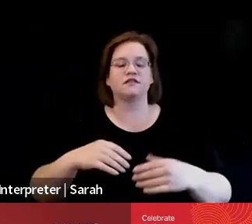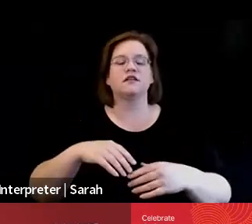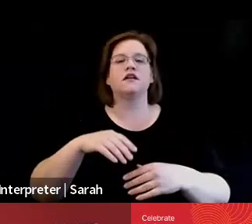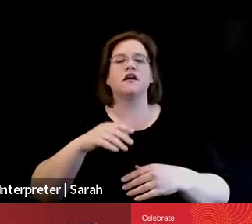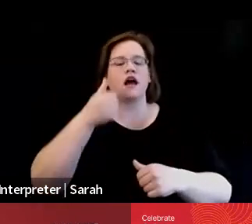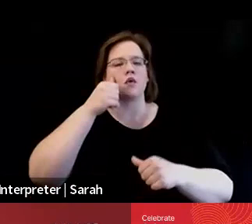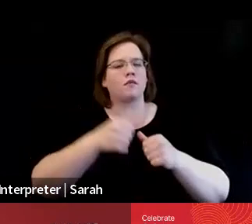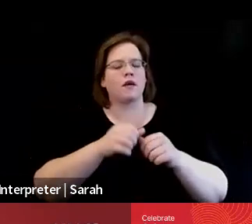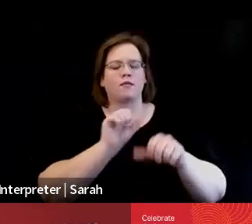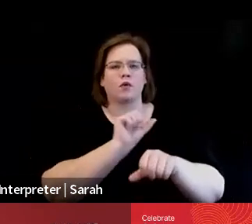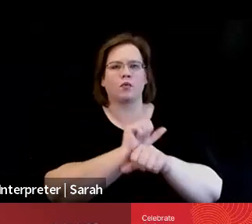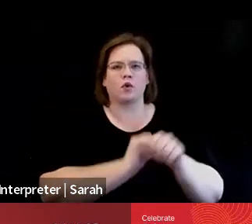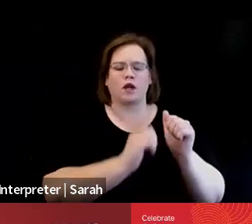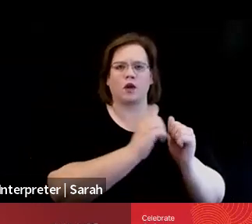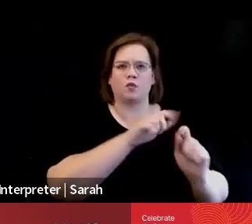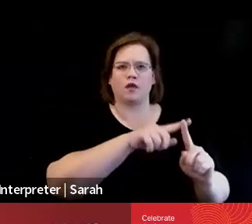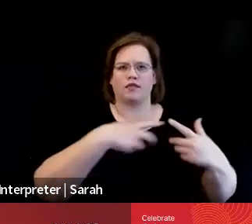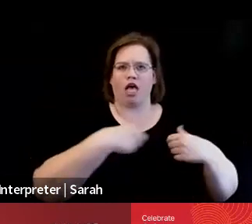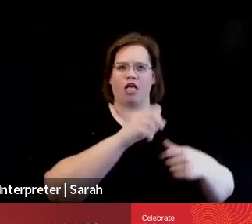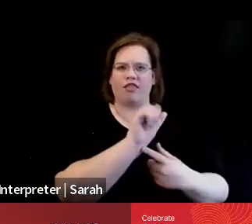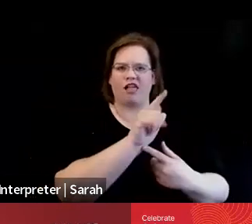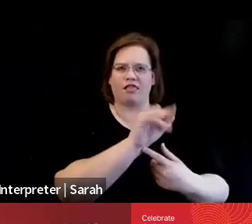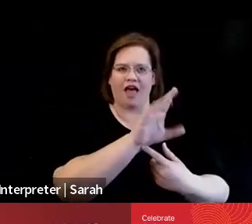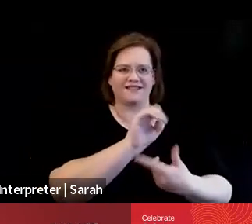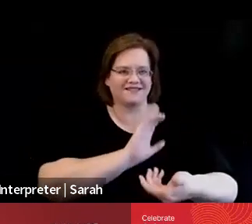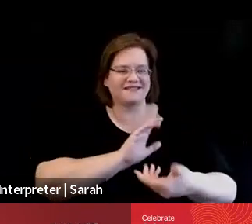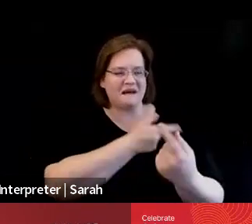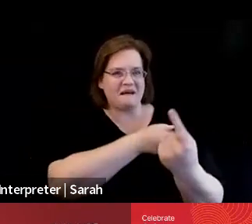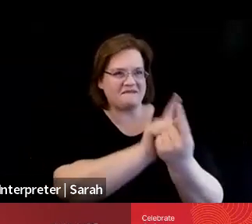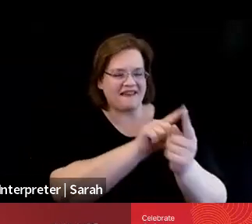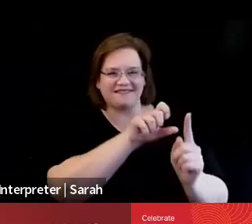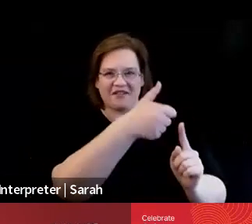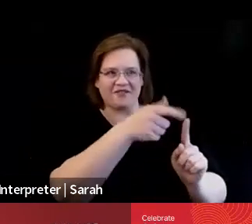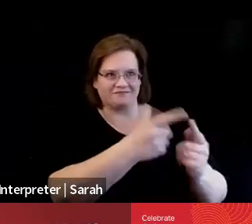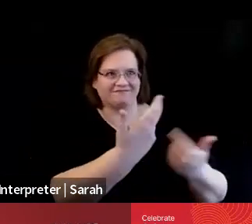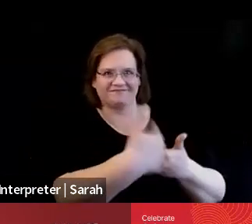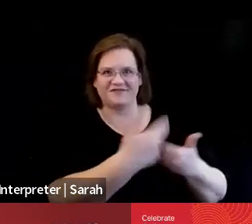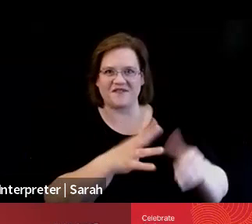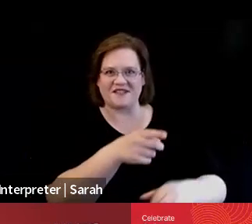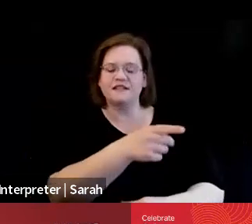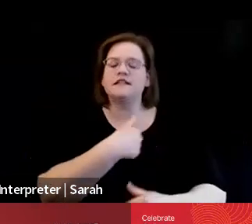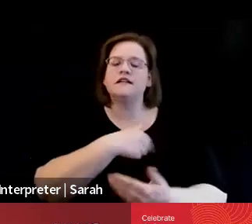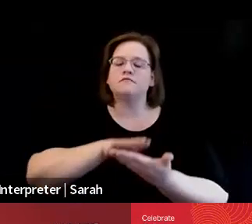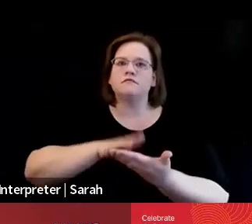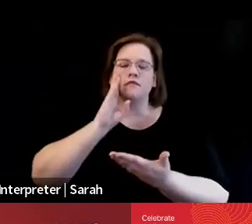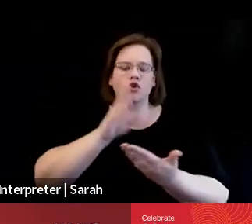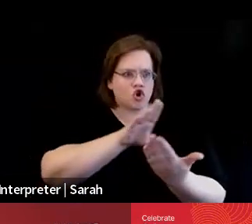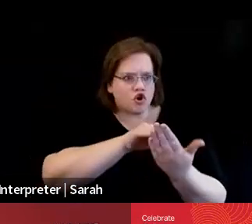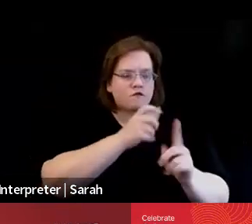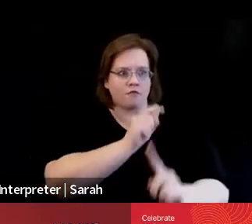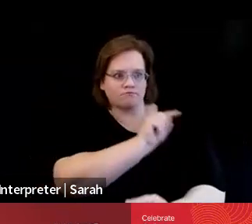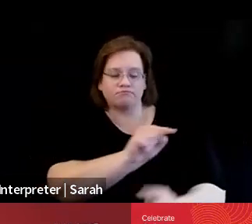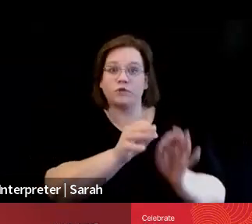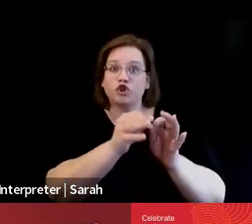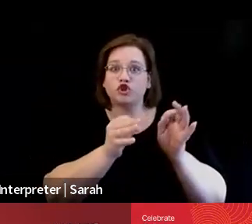Alliance, which is where I met Vanessa Costa, who's also on the call. I learned a lot from our interpreters because there were